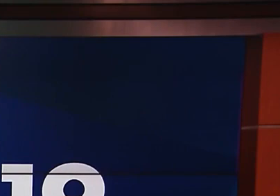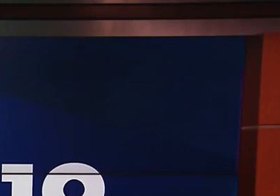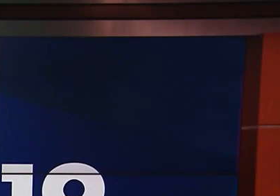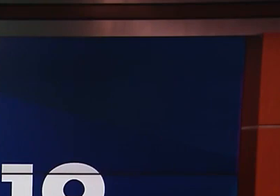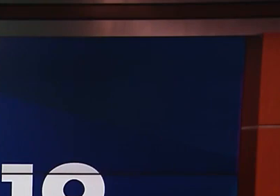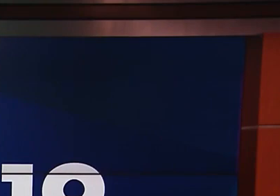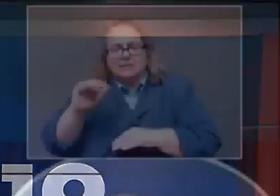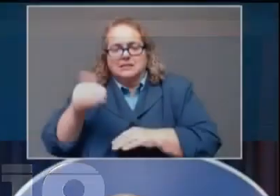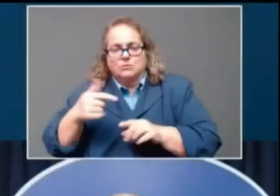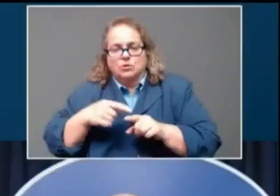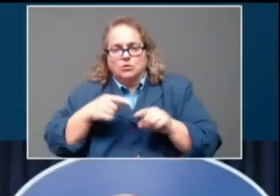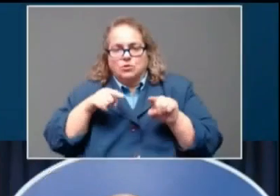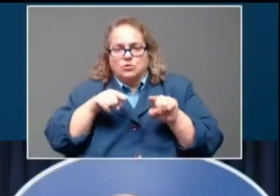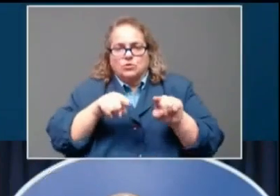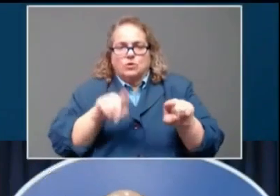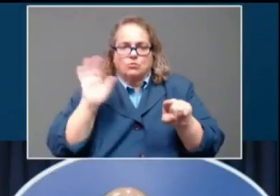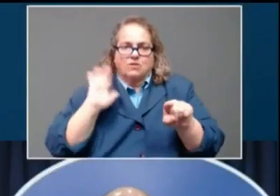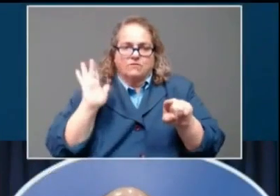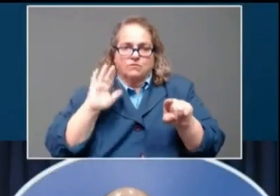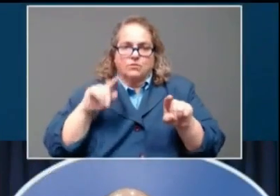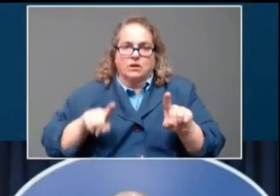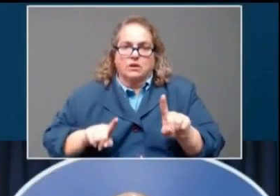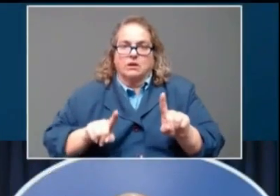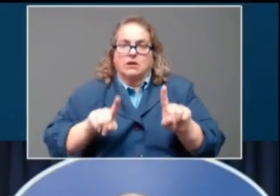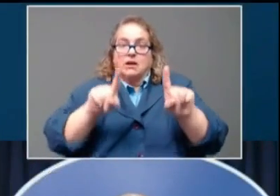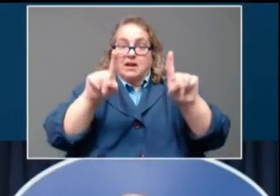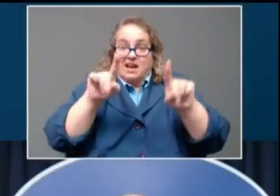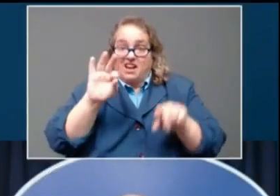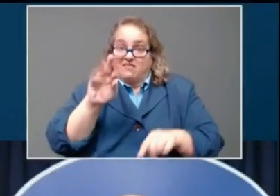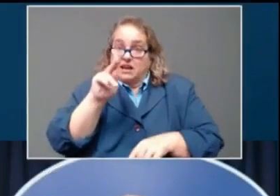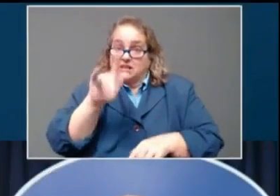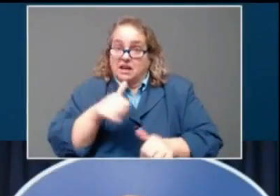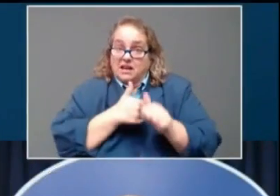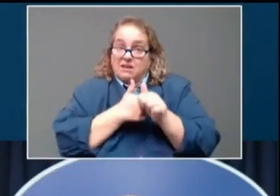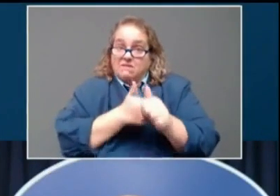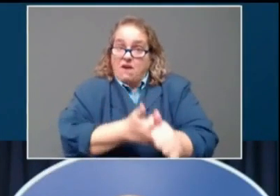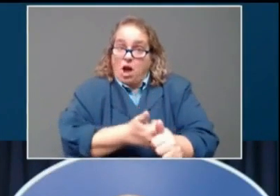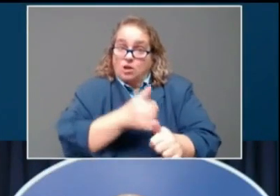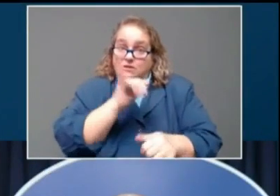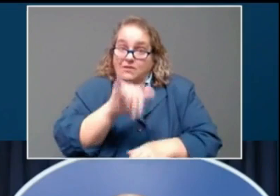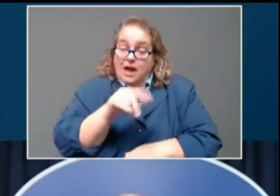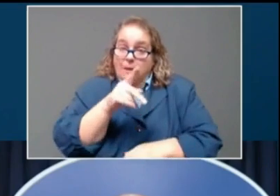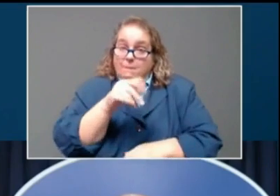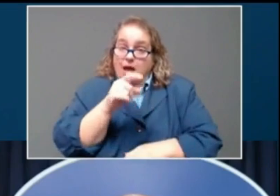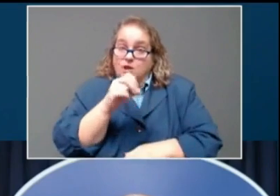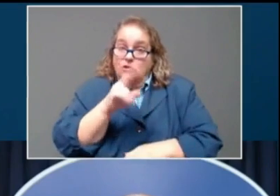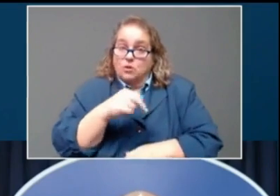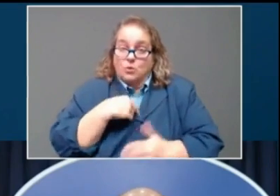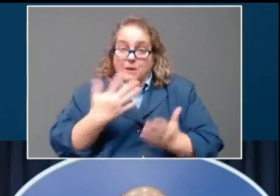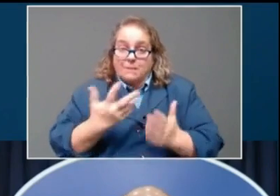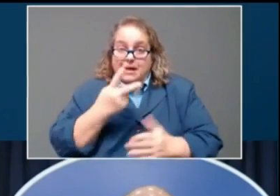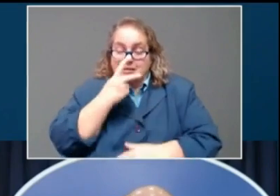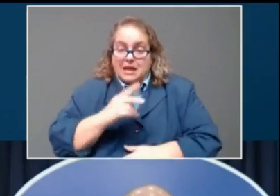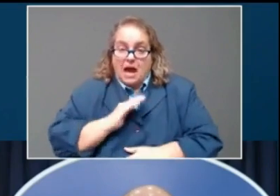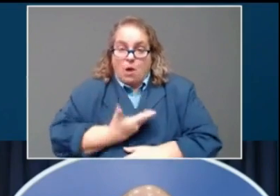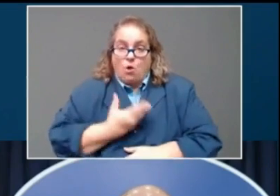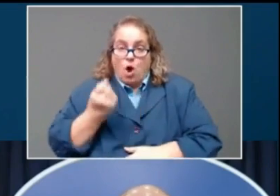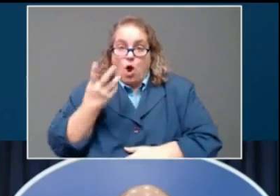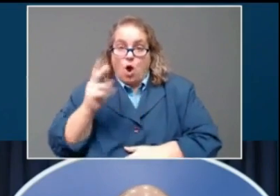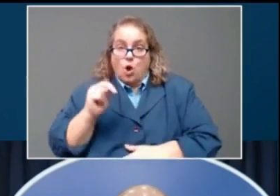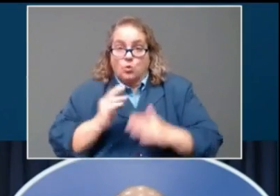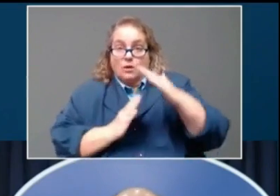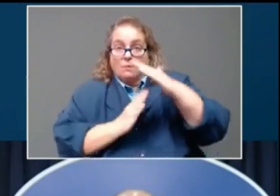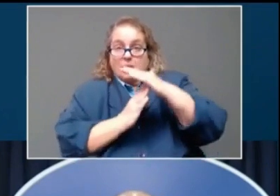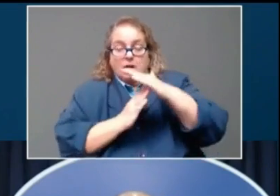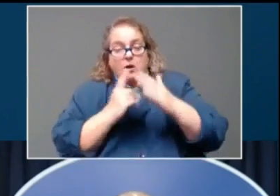to sharply decline. If Kentucky follows this pattern, then we may see our own peak within the next one to two weeks. And this, of